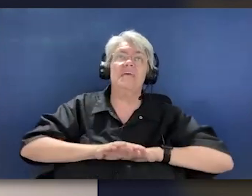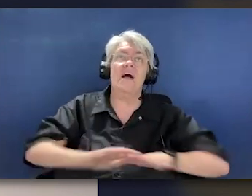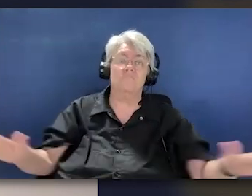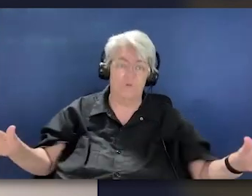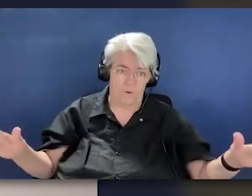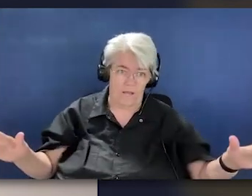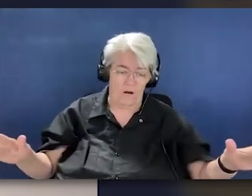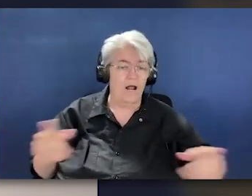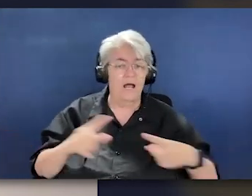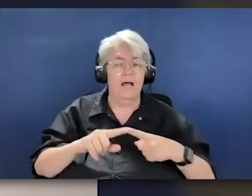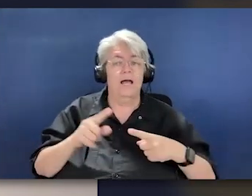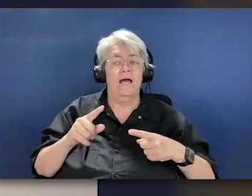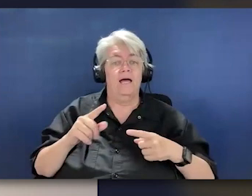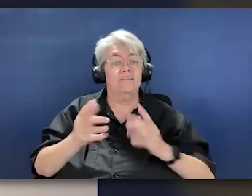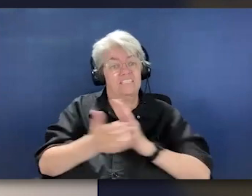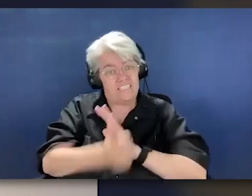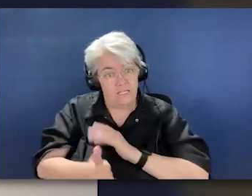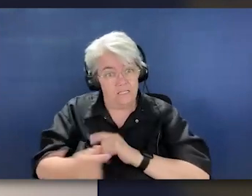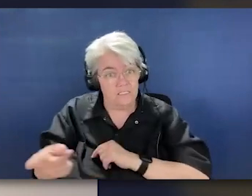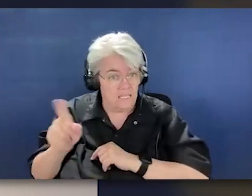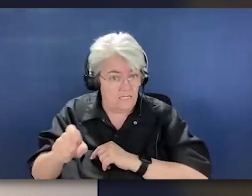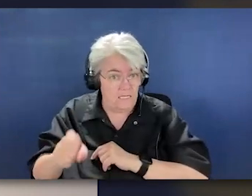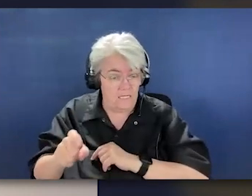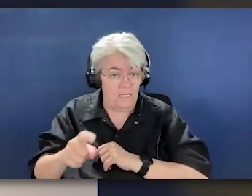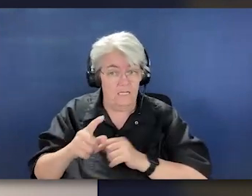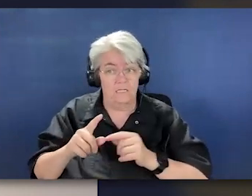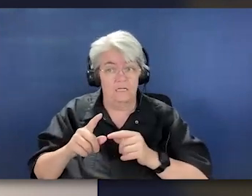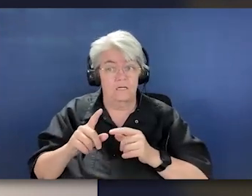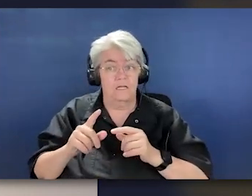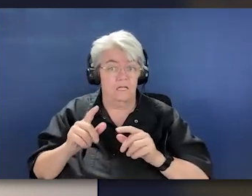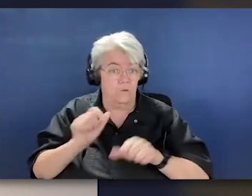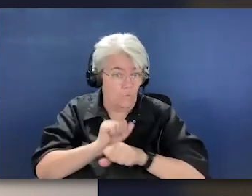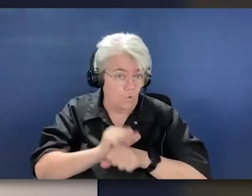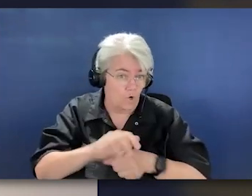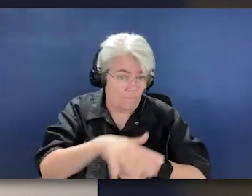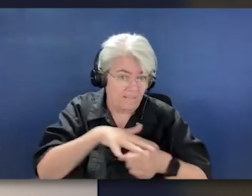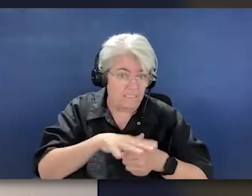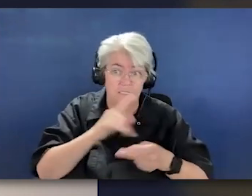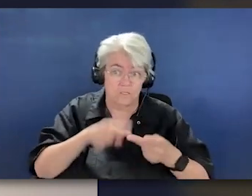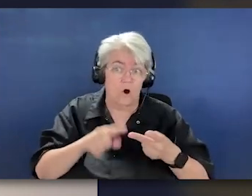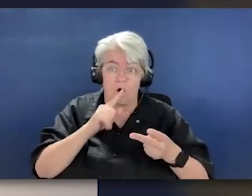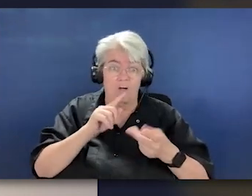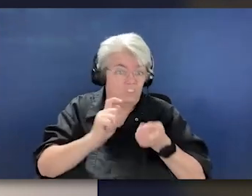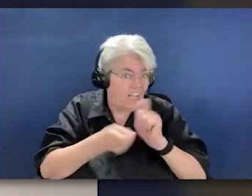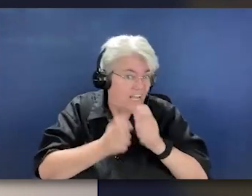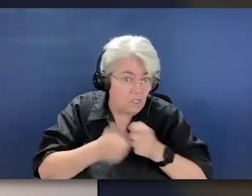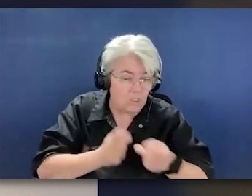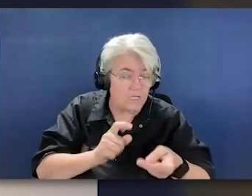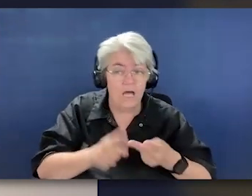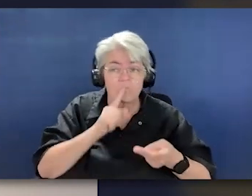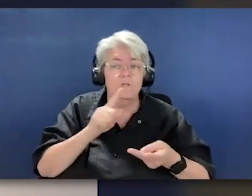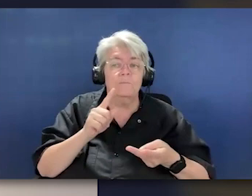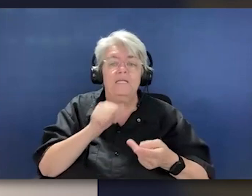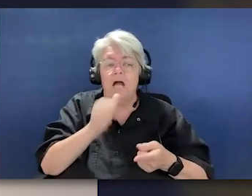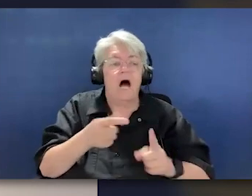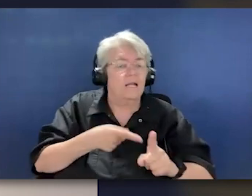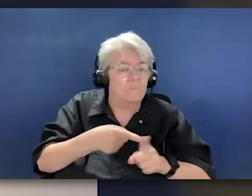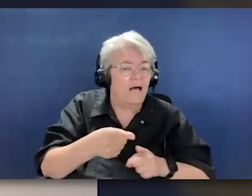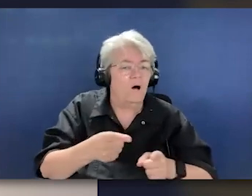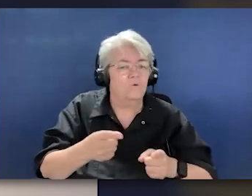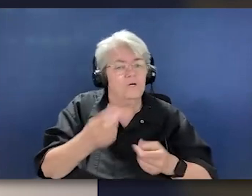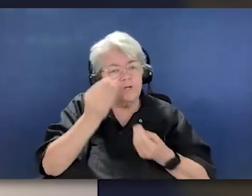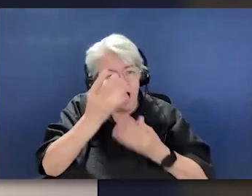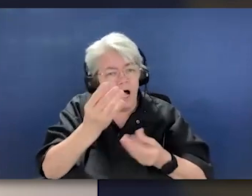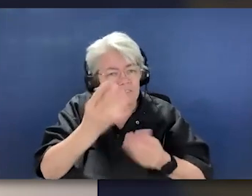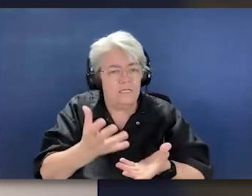fact, the types of skills they will need to have in workplaces are changing rapidly, and will be less about content generation and more about